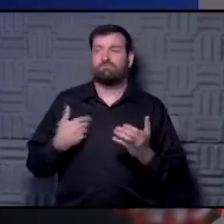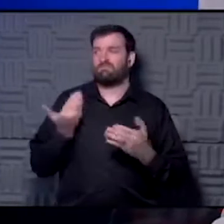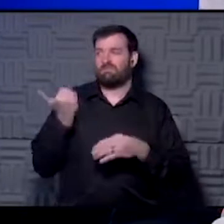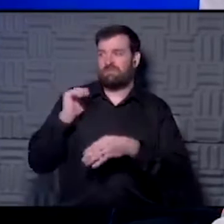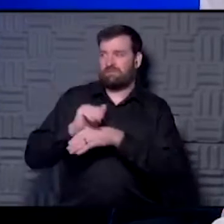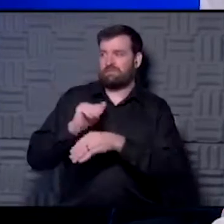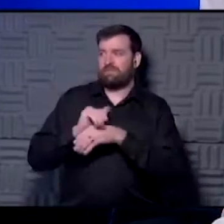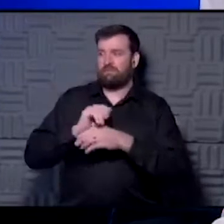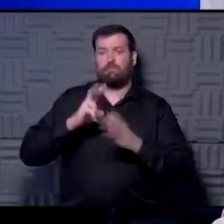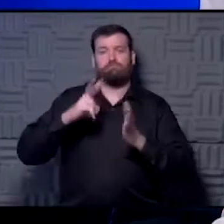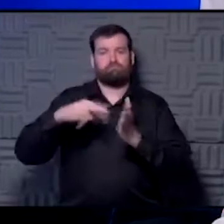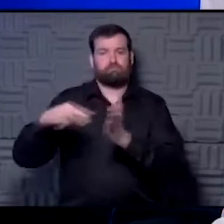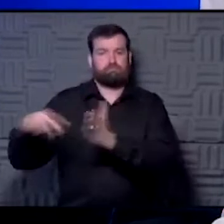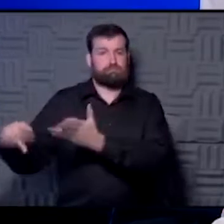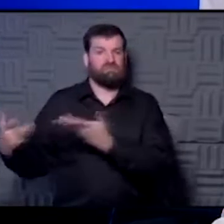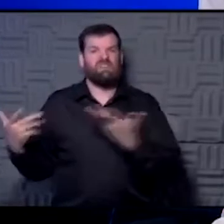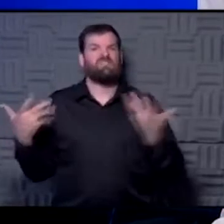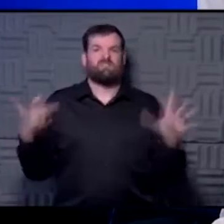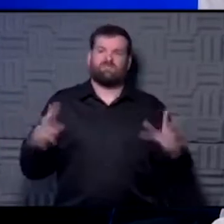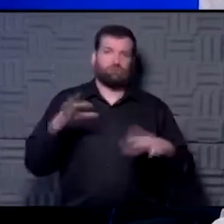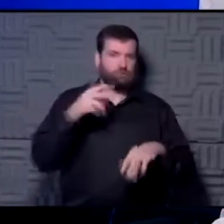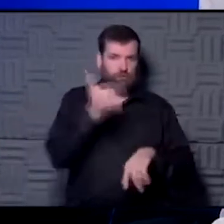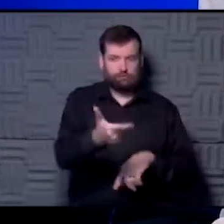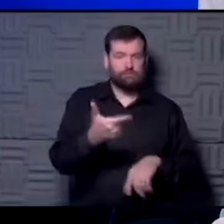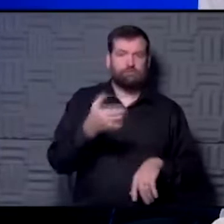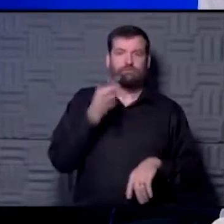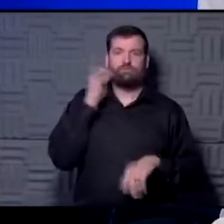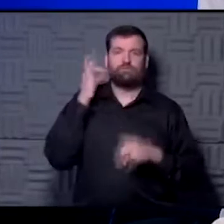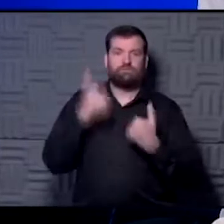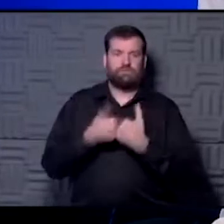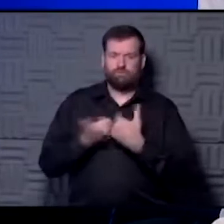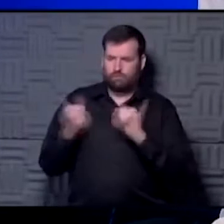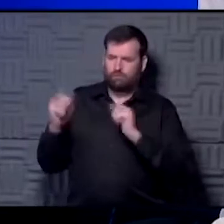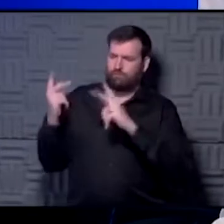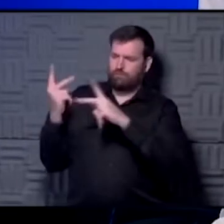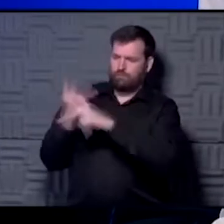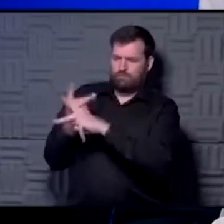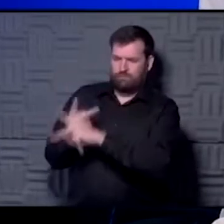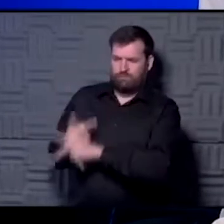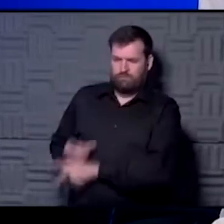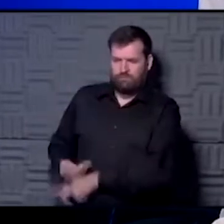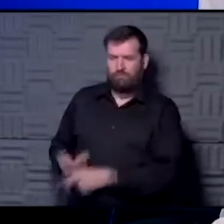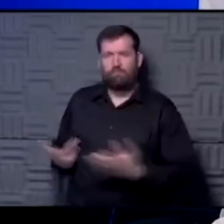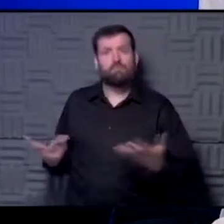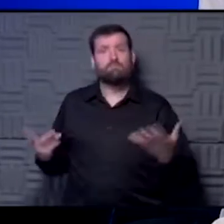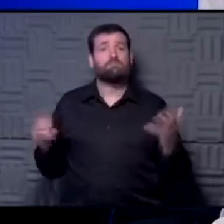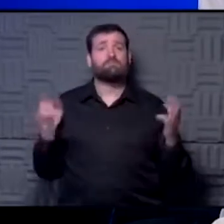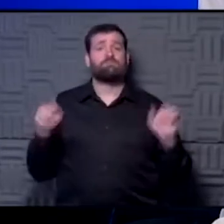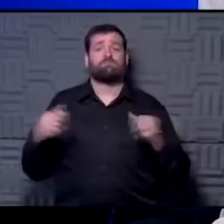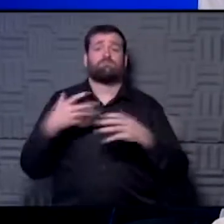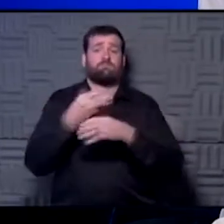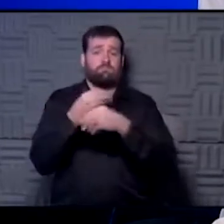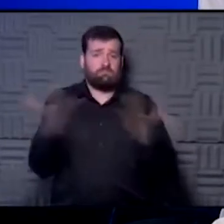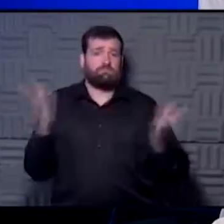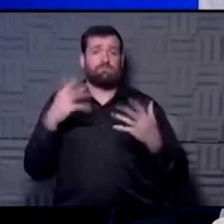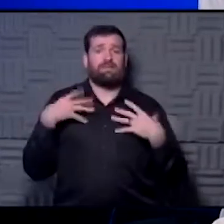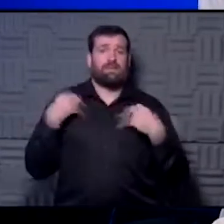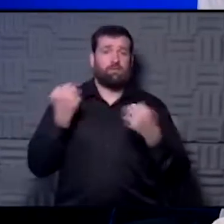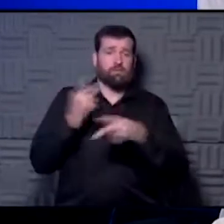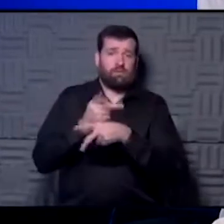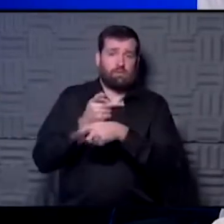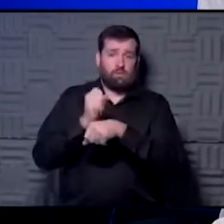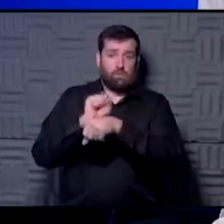night after the Chiefs game and try to figure the right answer to this question out. Well, what we can say about healthcare workers who have passed away, first of